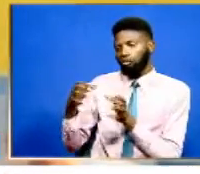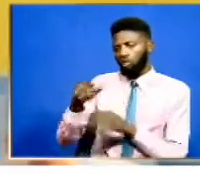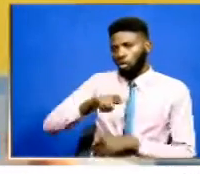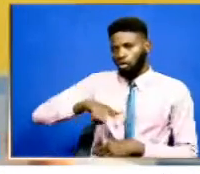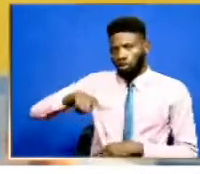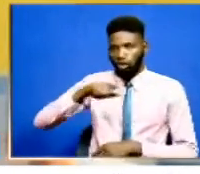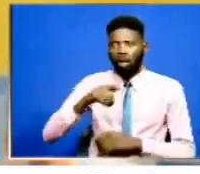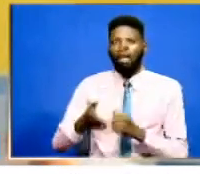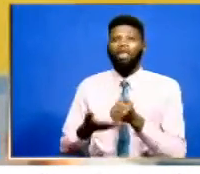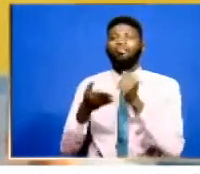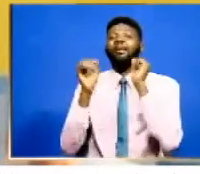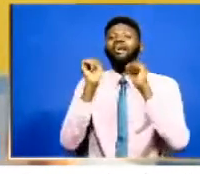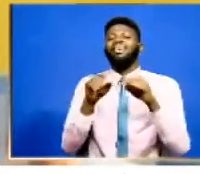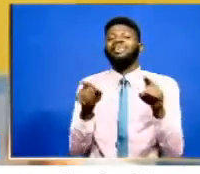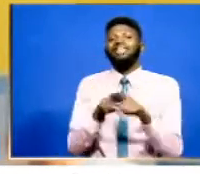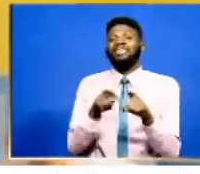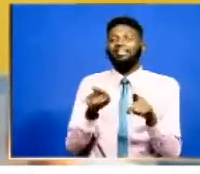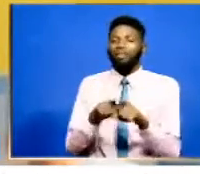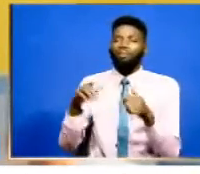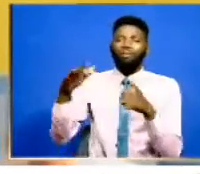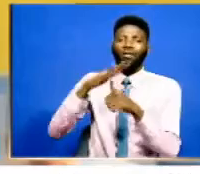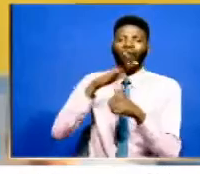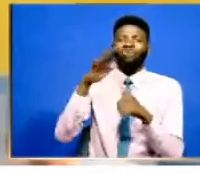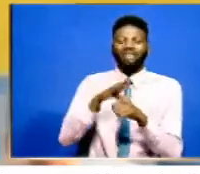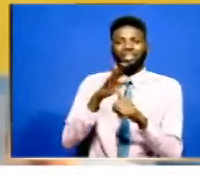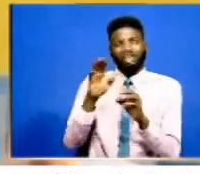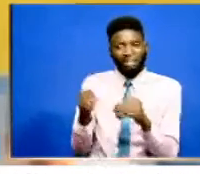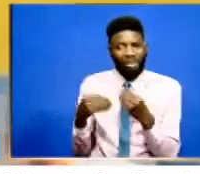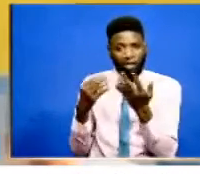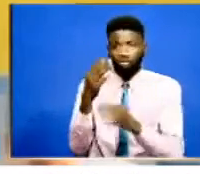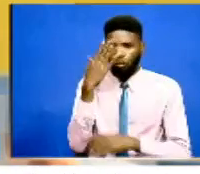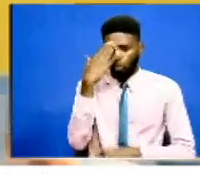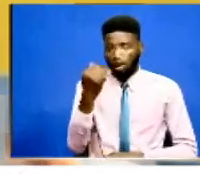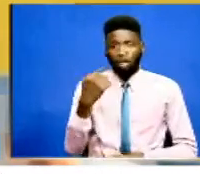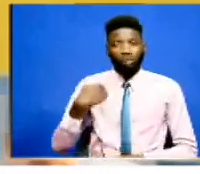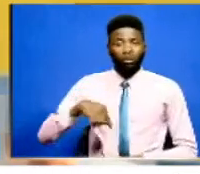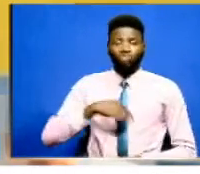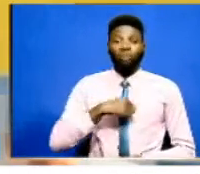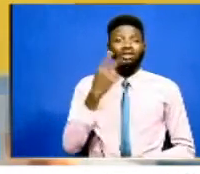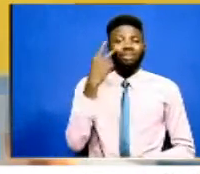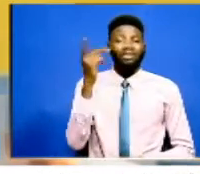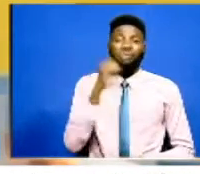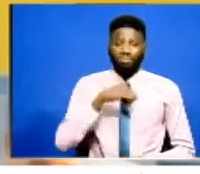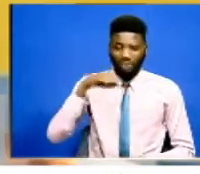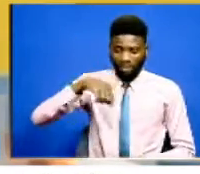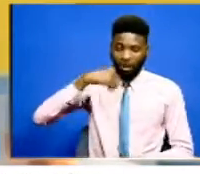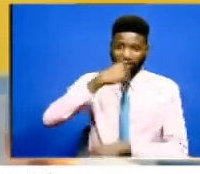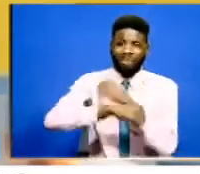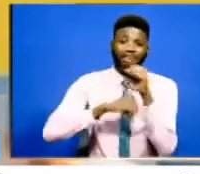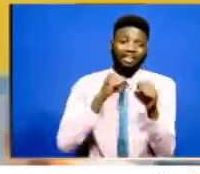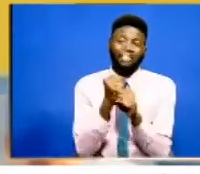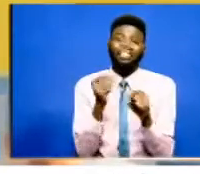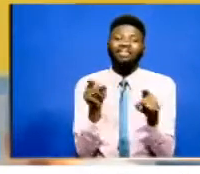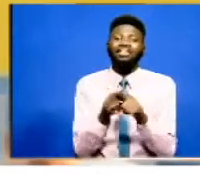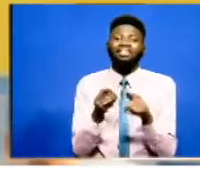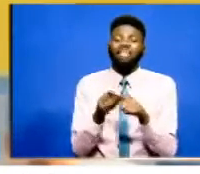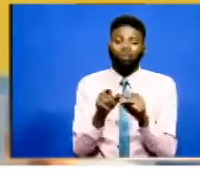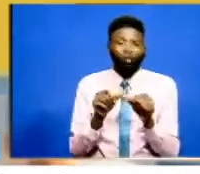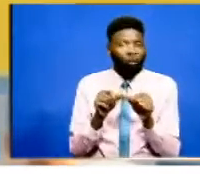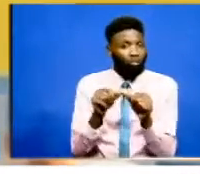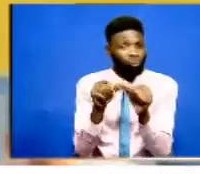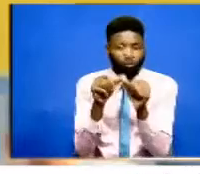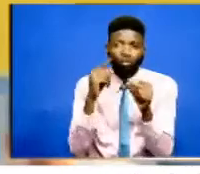given priority. Because what we saw this year, and we have continued to see it, is